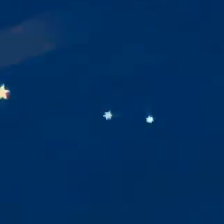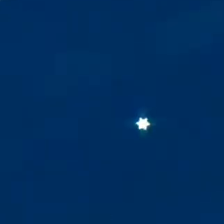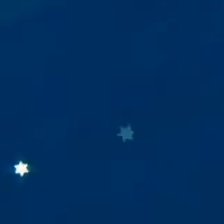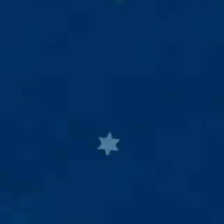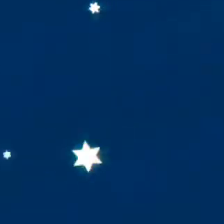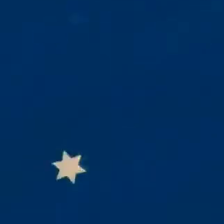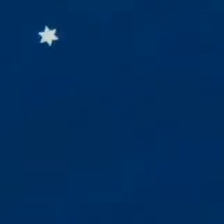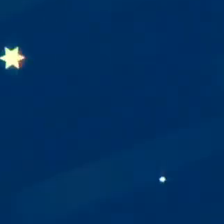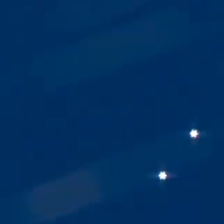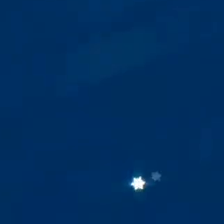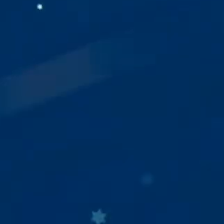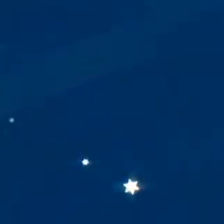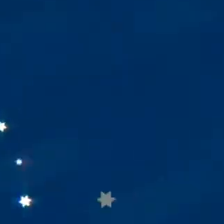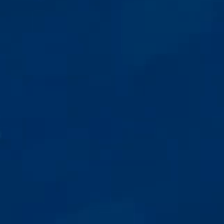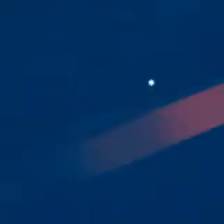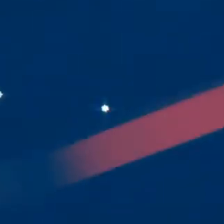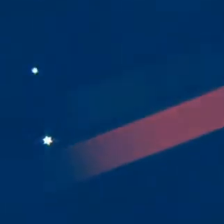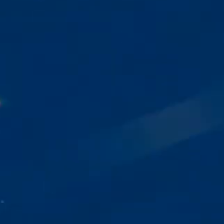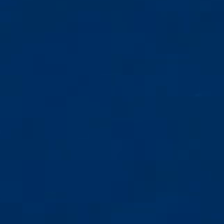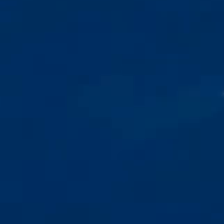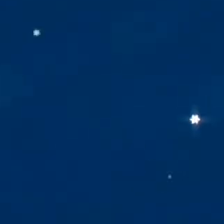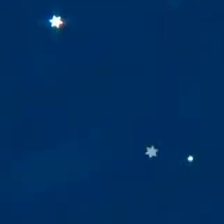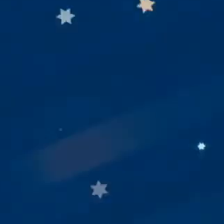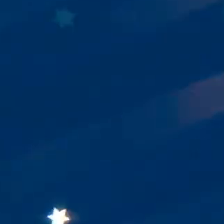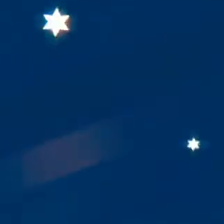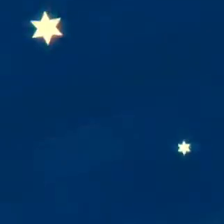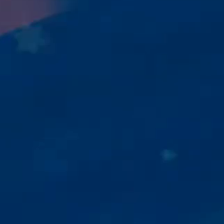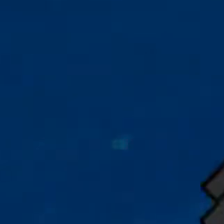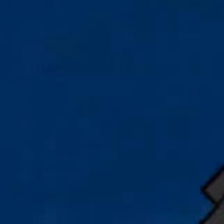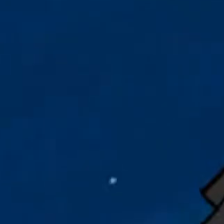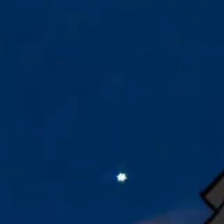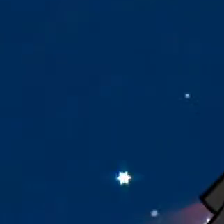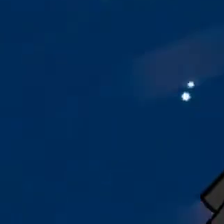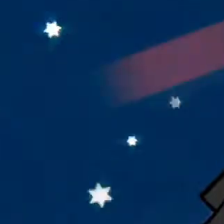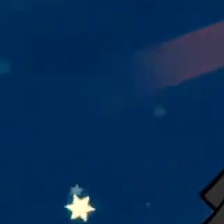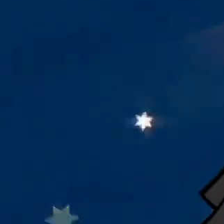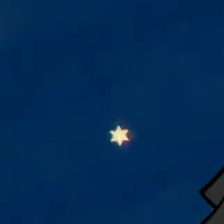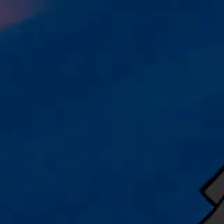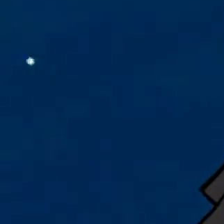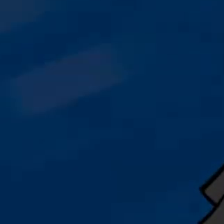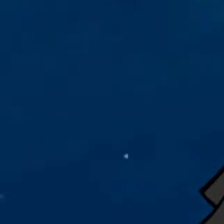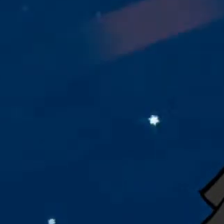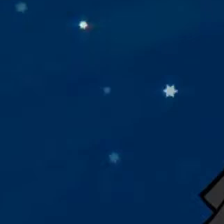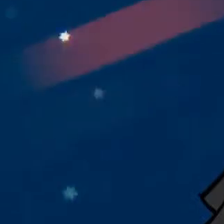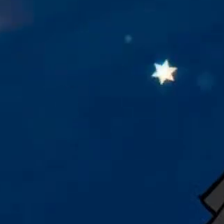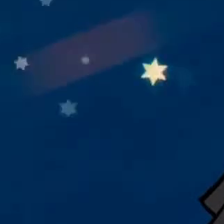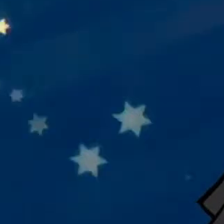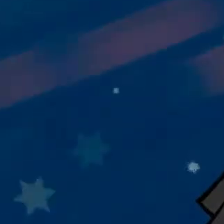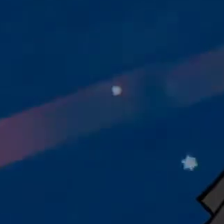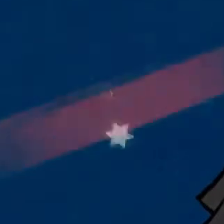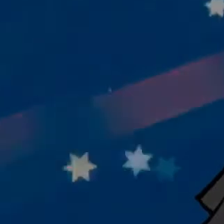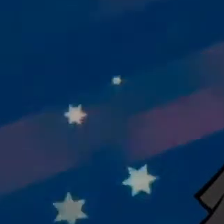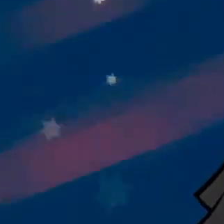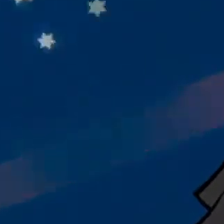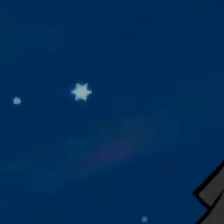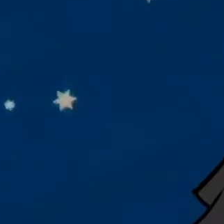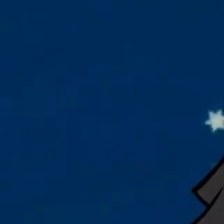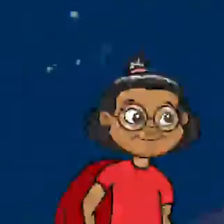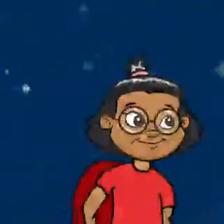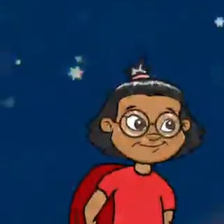Okay, well, first of all, you have to know your enemy in order to defeat him, right? You'll have to know his strengths and weaknesses.